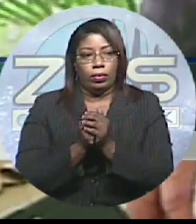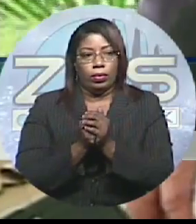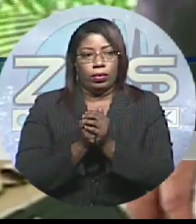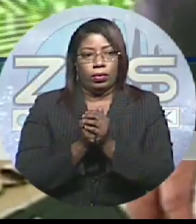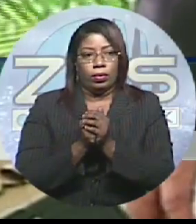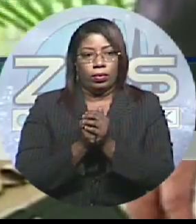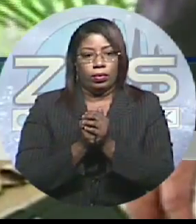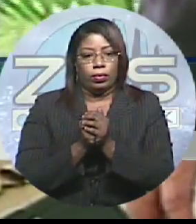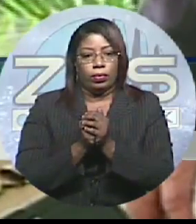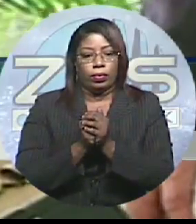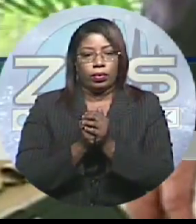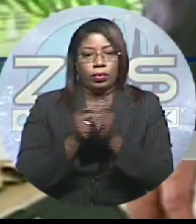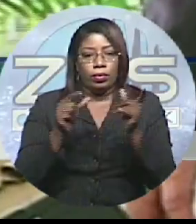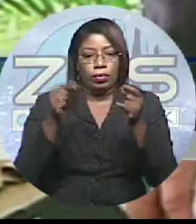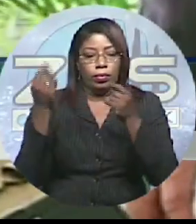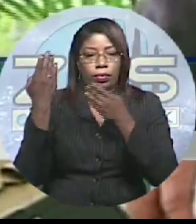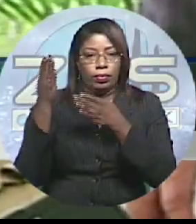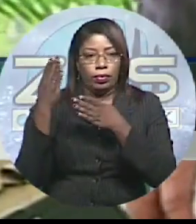Grand Bahama